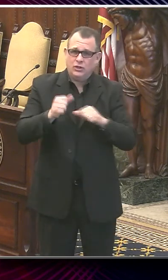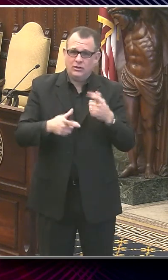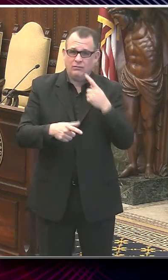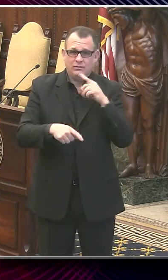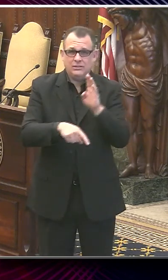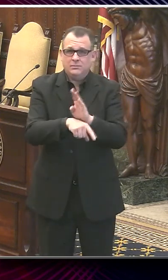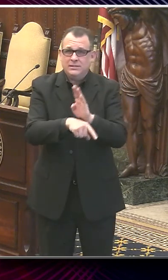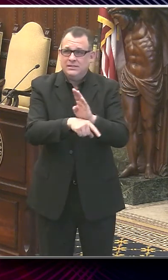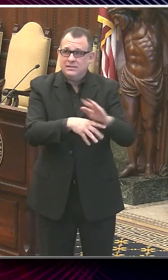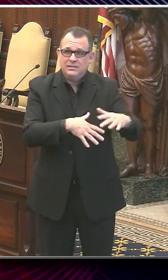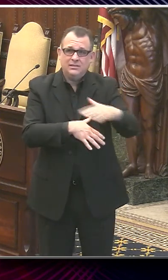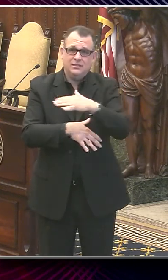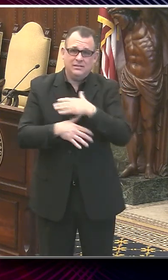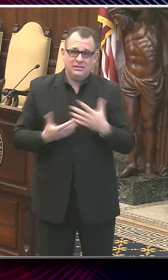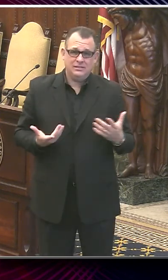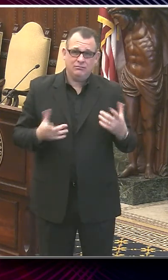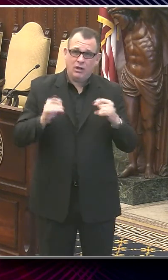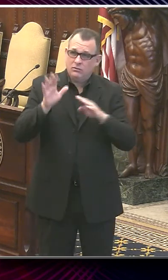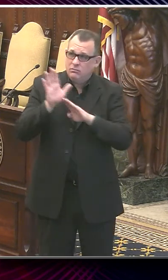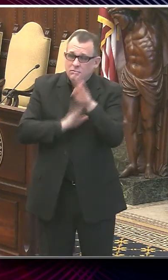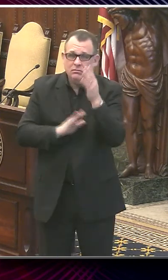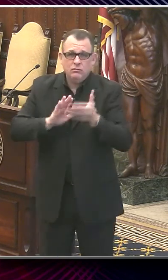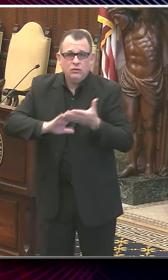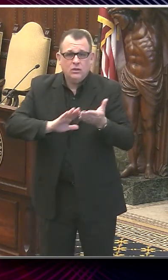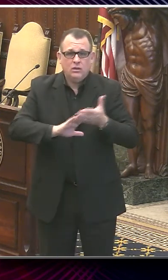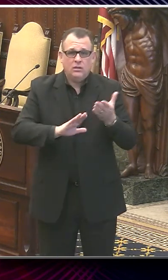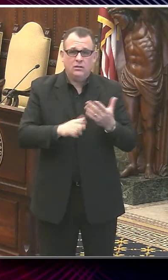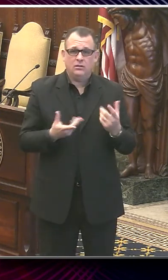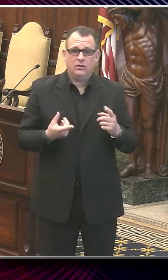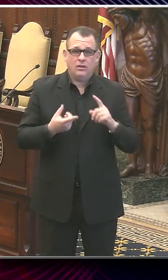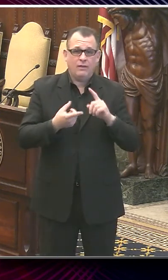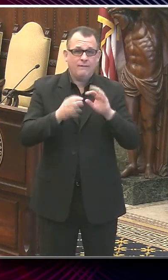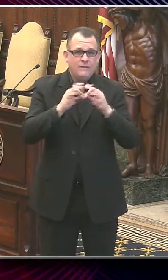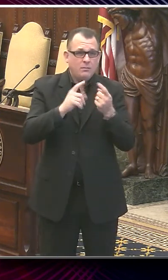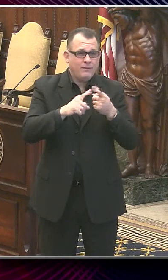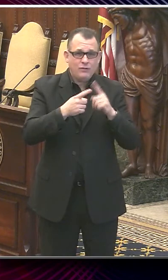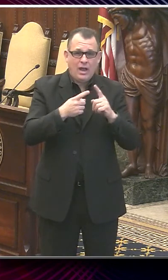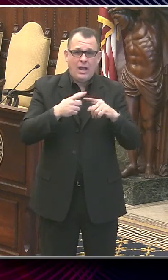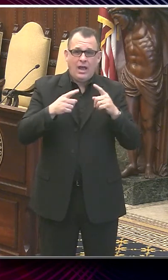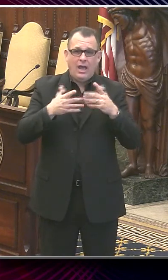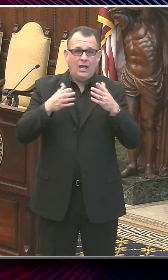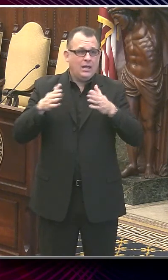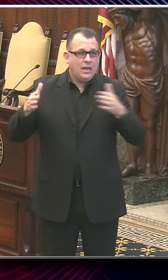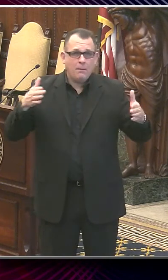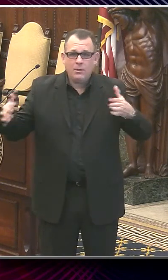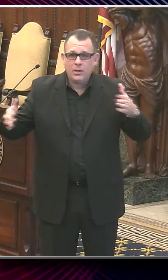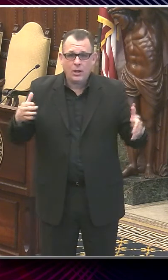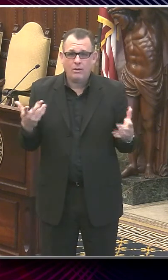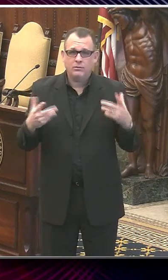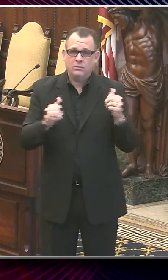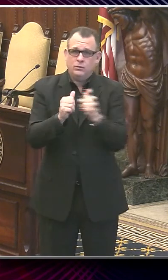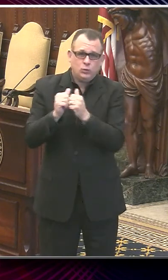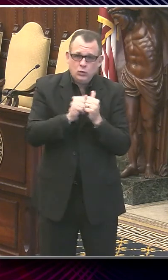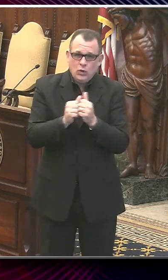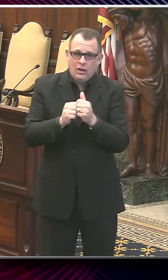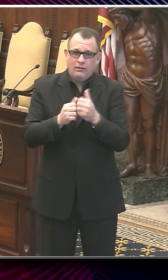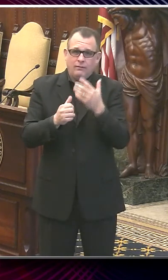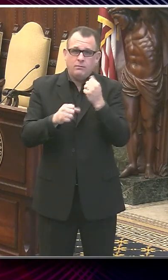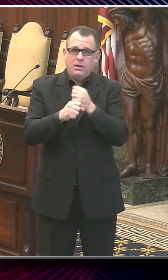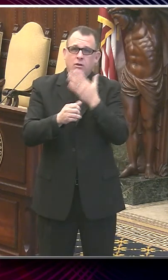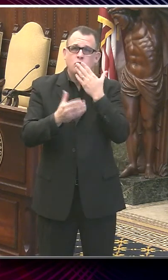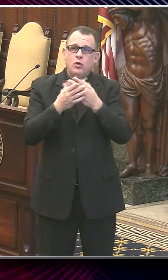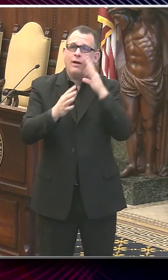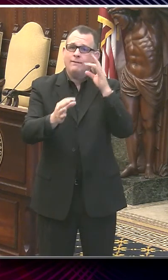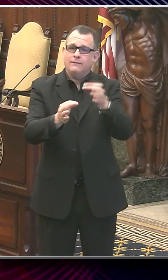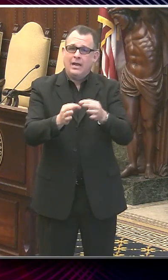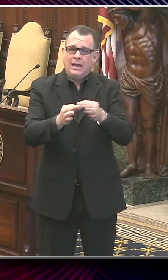be intact and our neighbors to be intact. So all working together in good faith with each other, we won't hopefully have a repeat